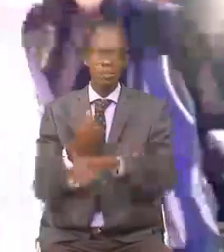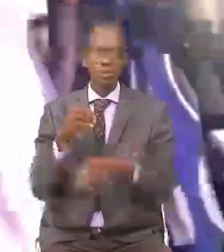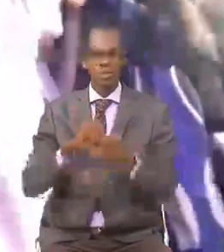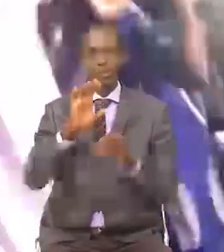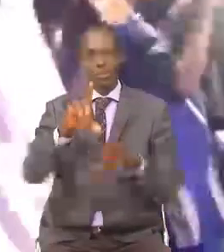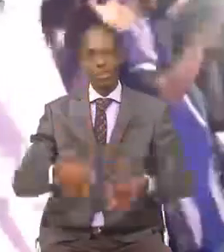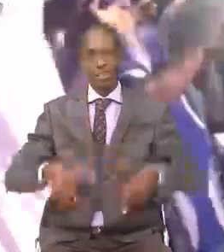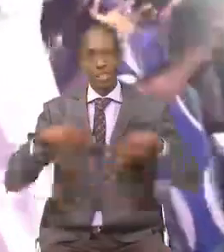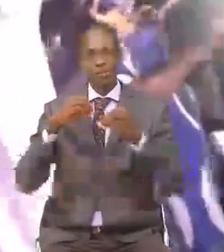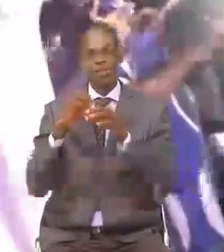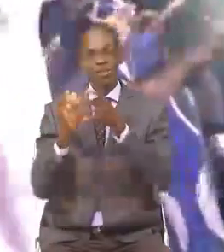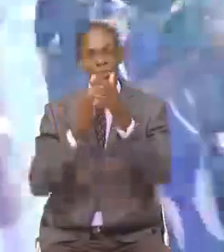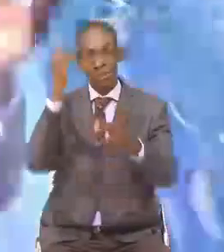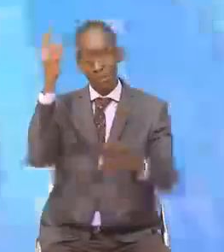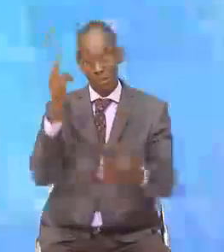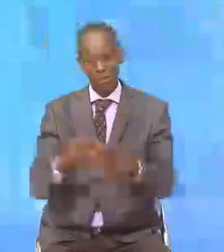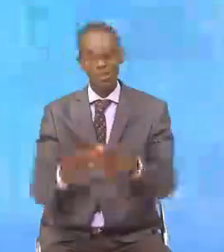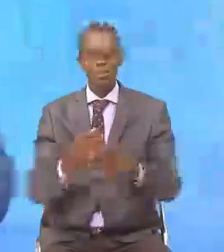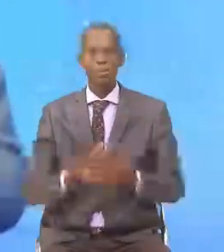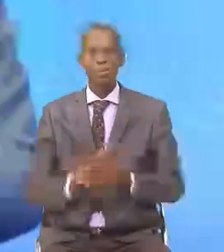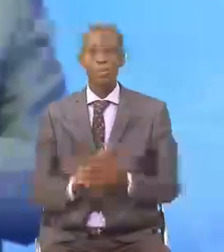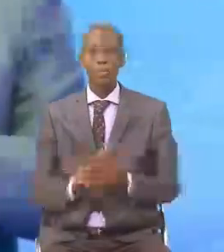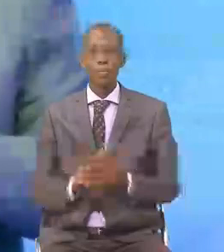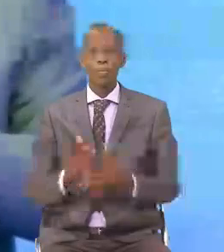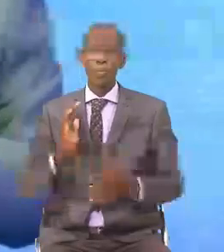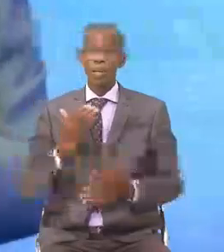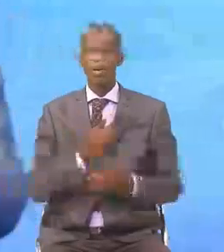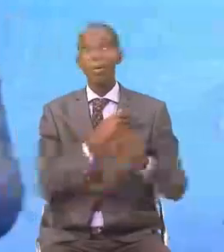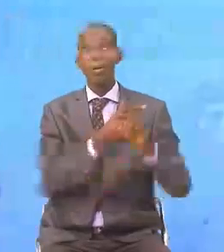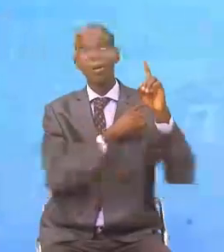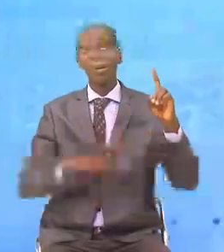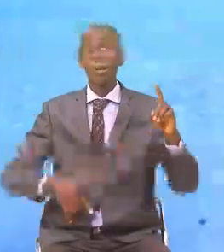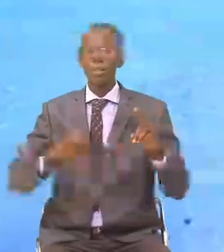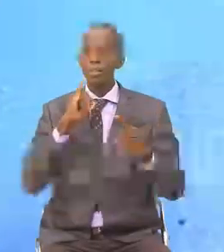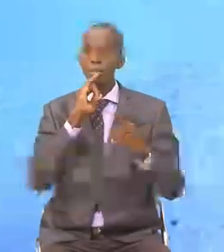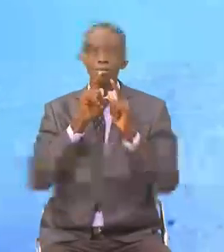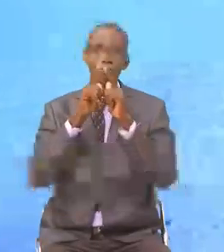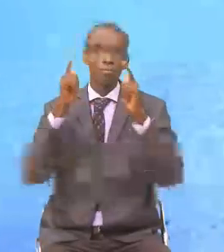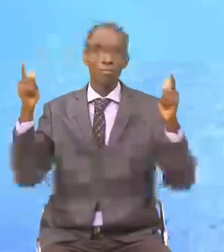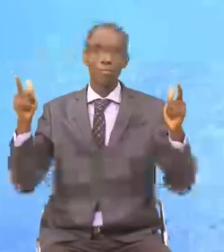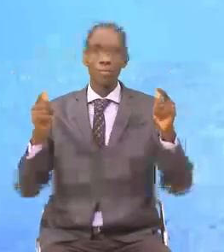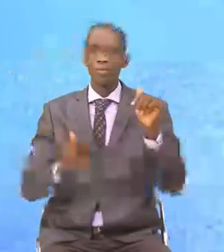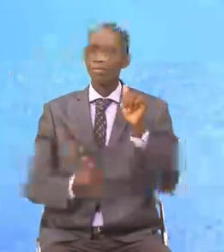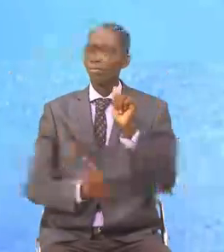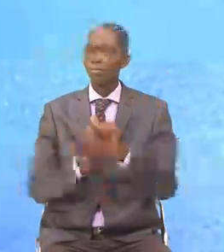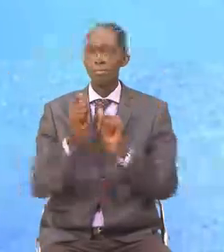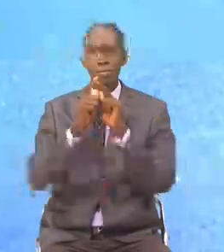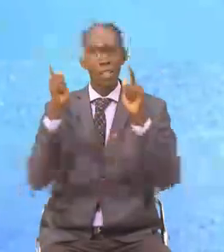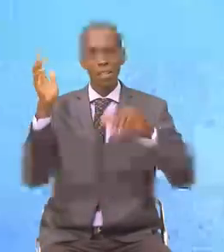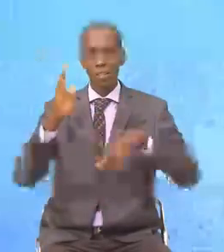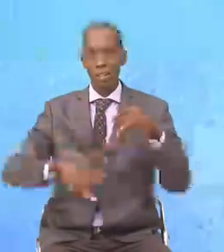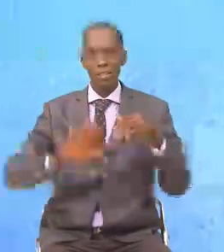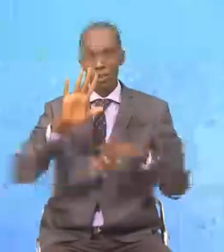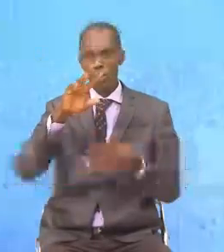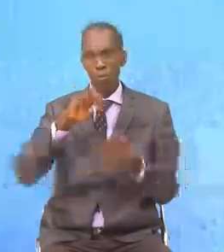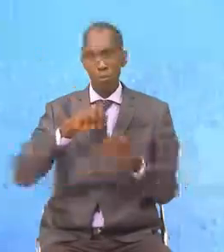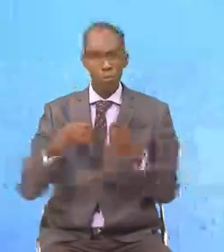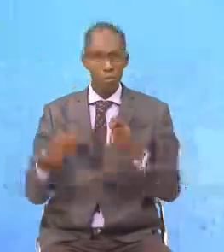it confirmed in your life in Jesus' name. Our Lord is